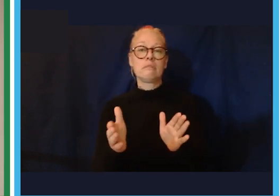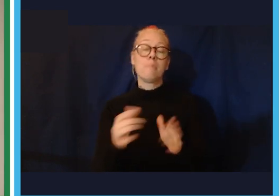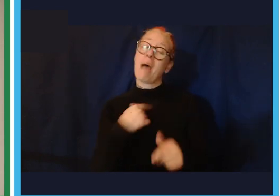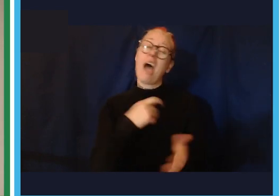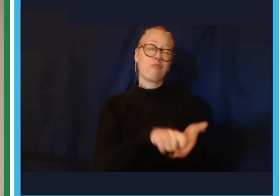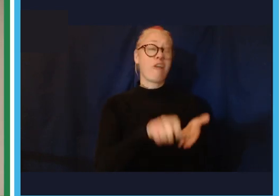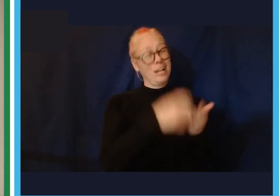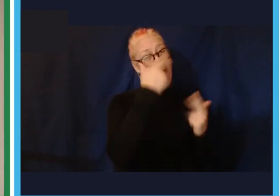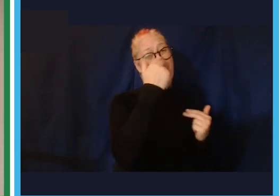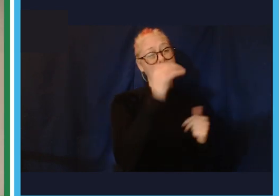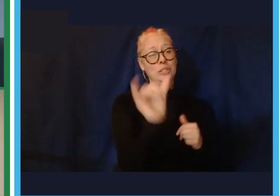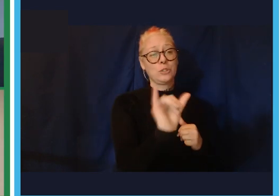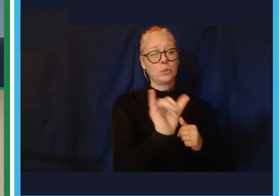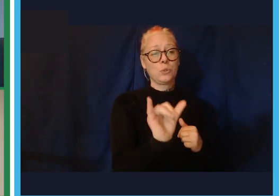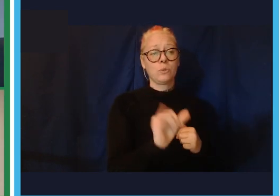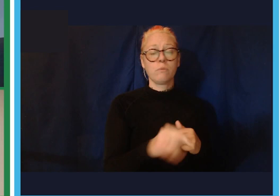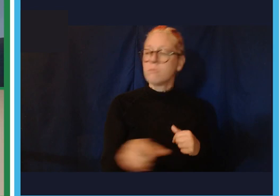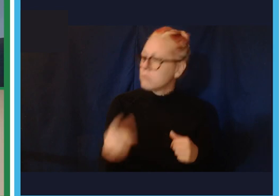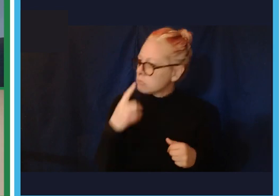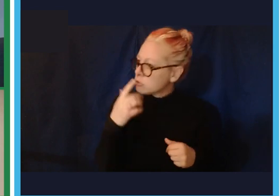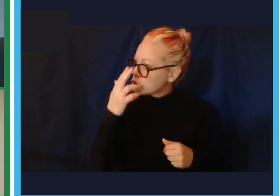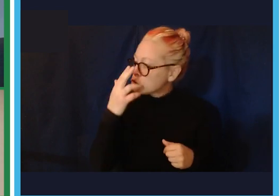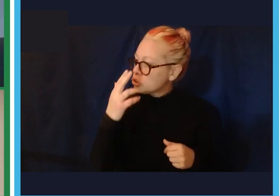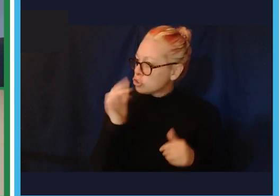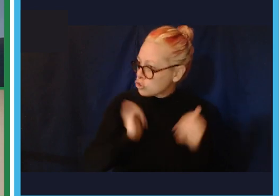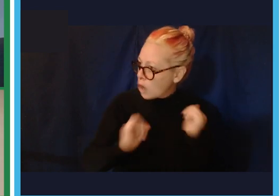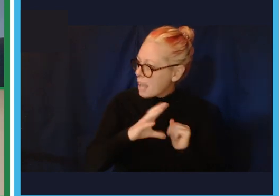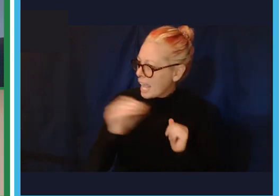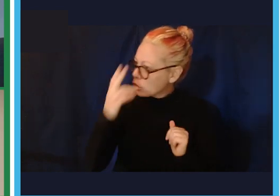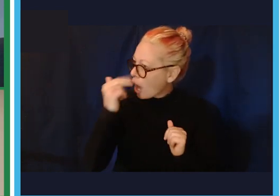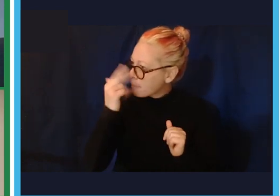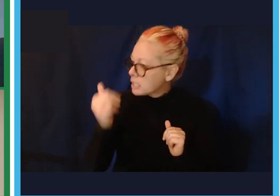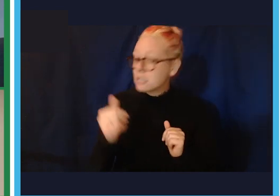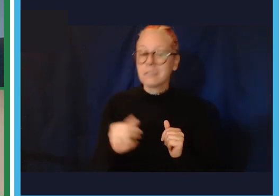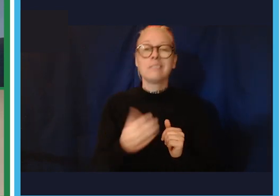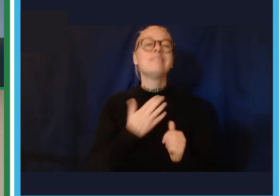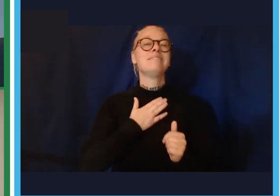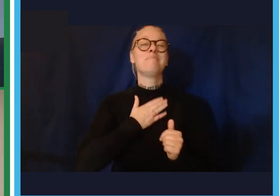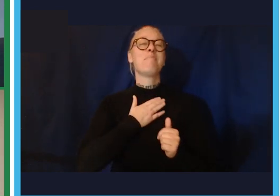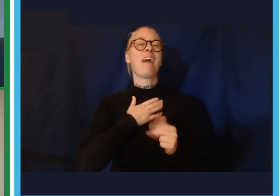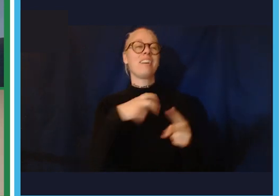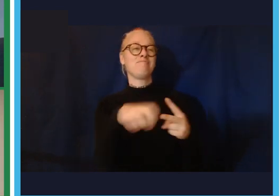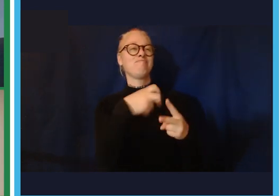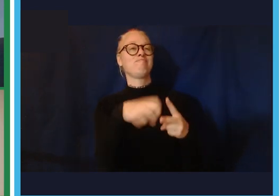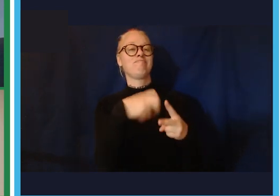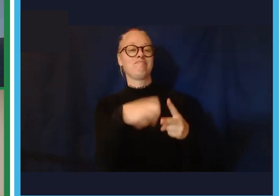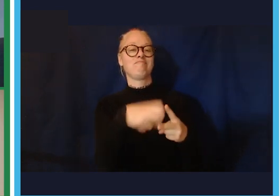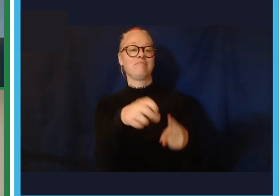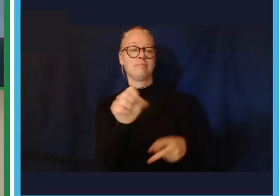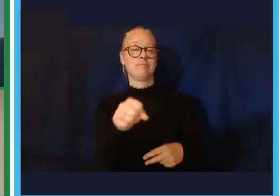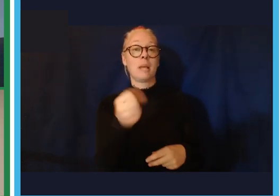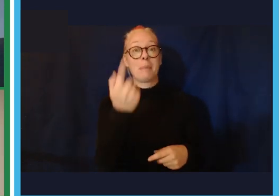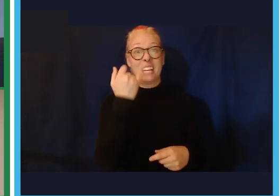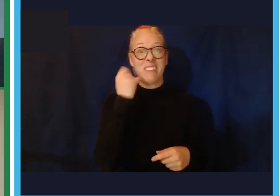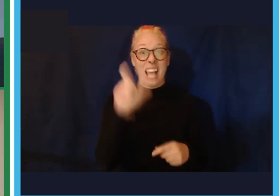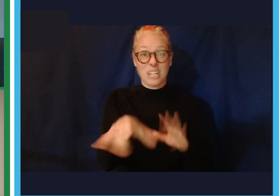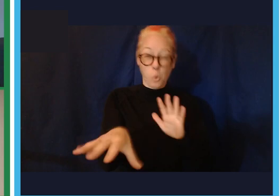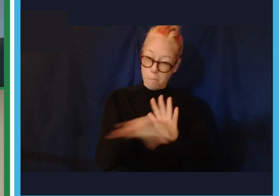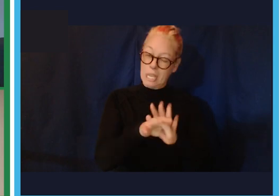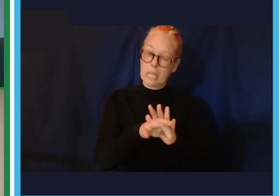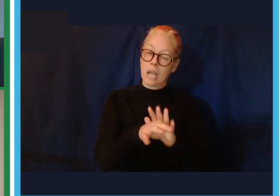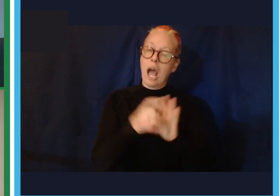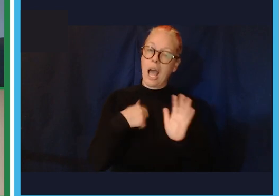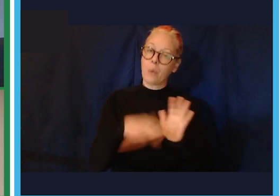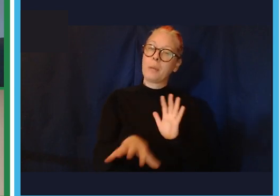probably steer a little more towards drama, even though Ty's not half wrong.